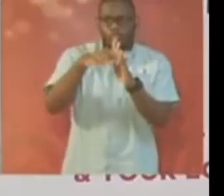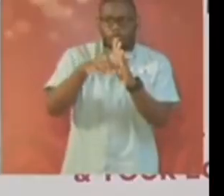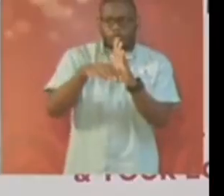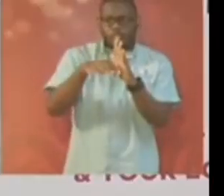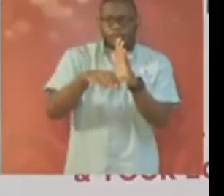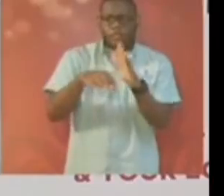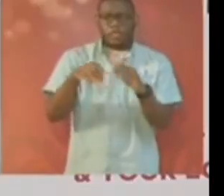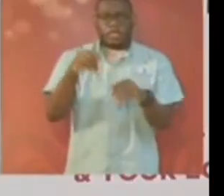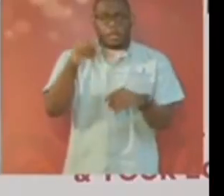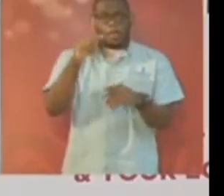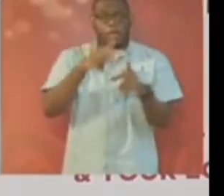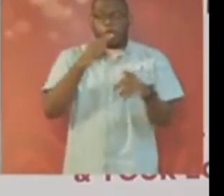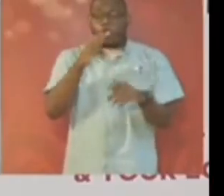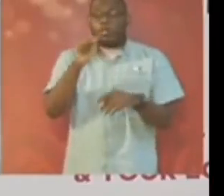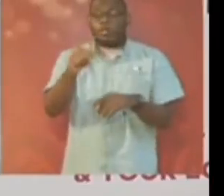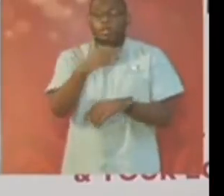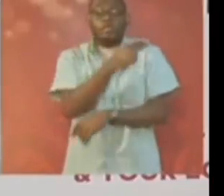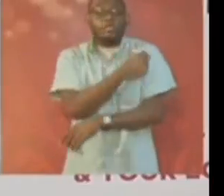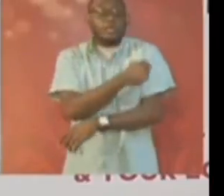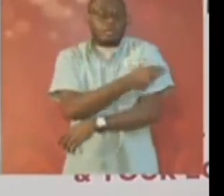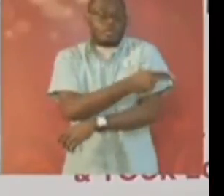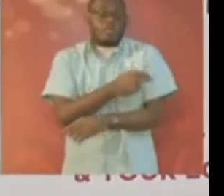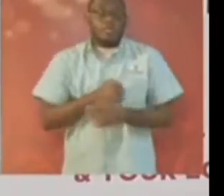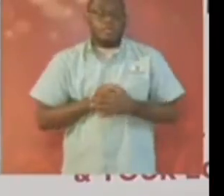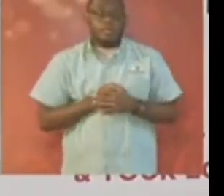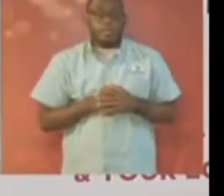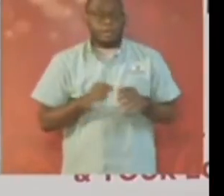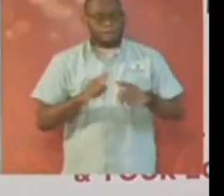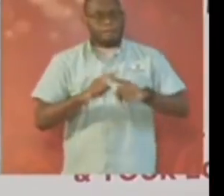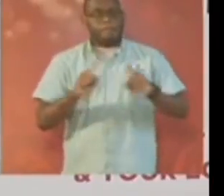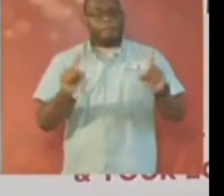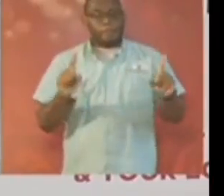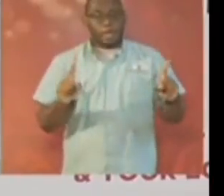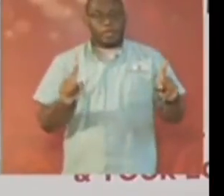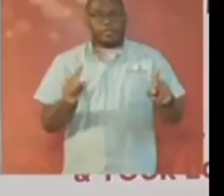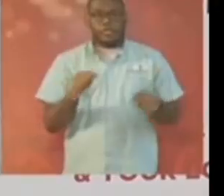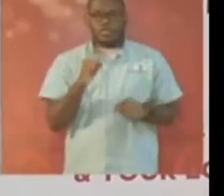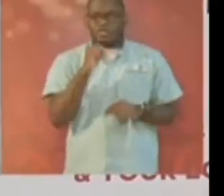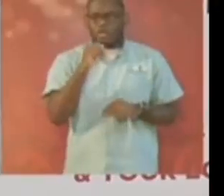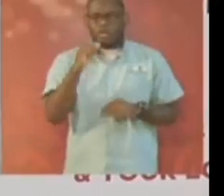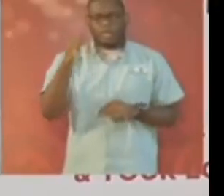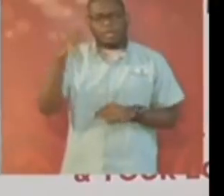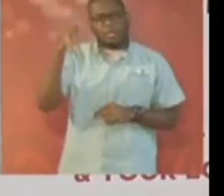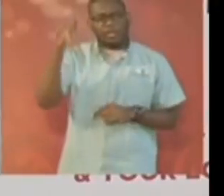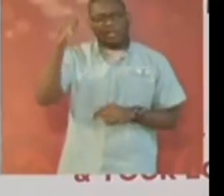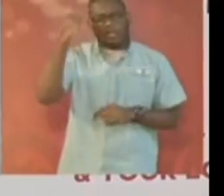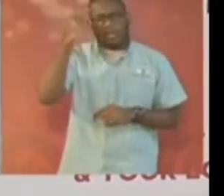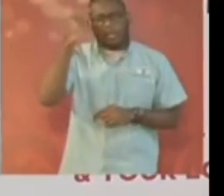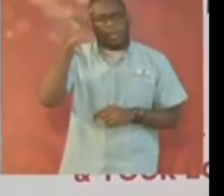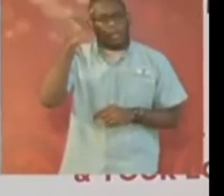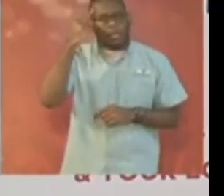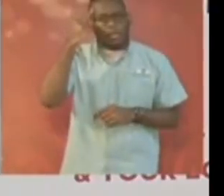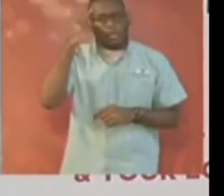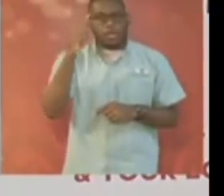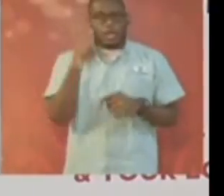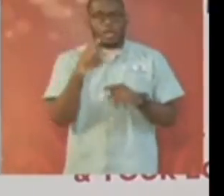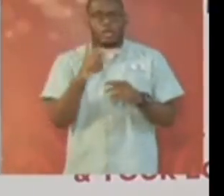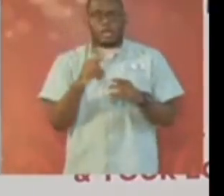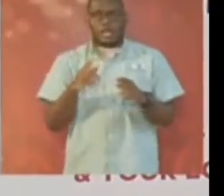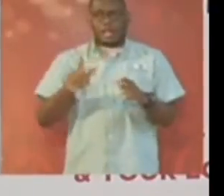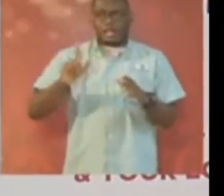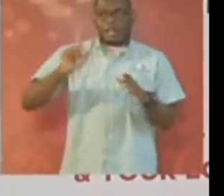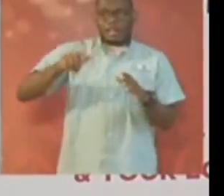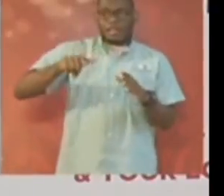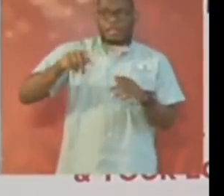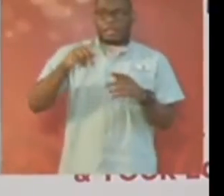trend should not be considered or identified as a factor for our population to become more complacent. The